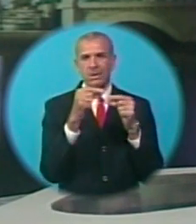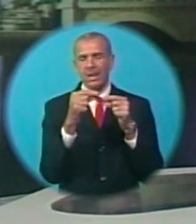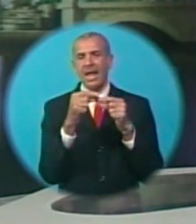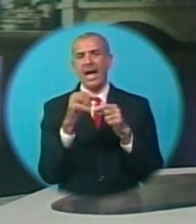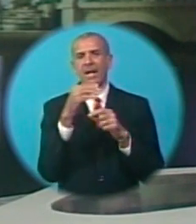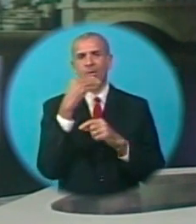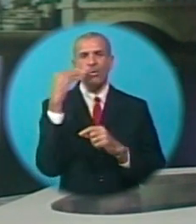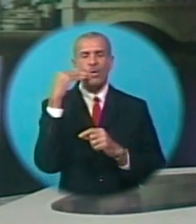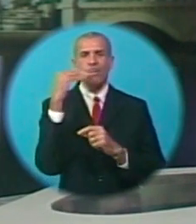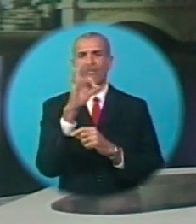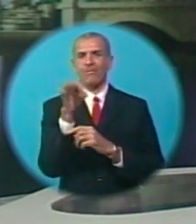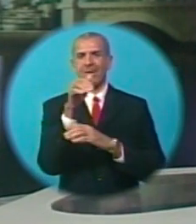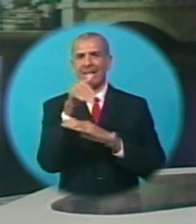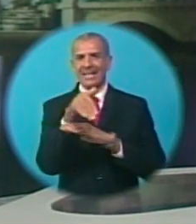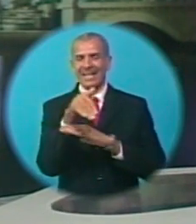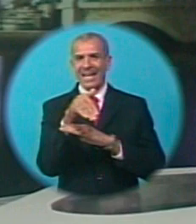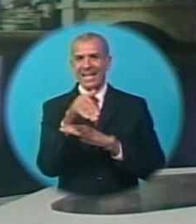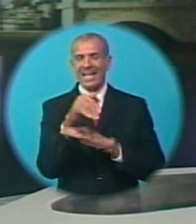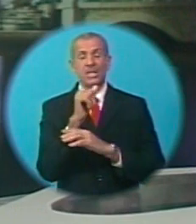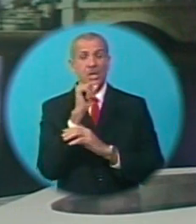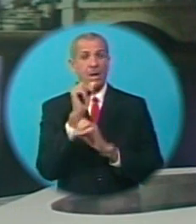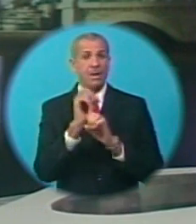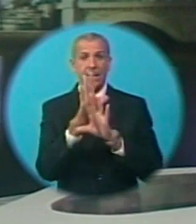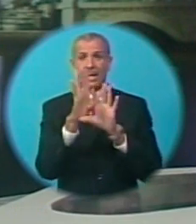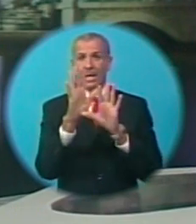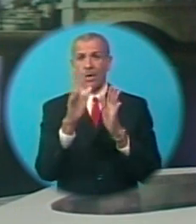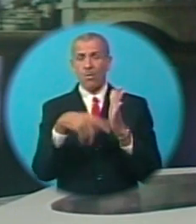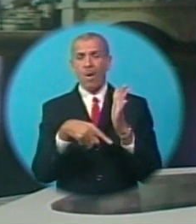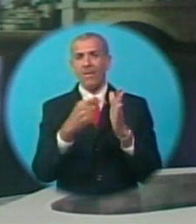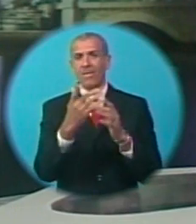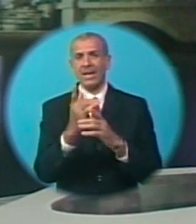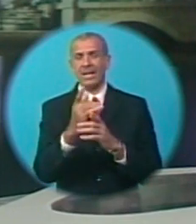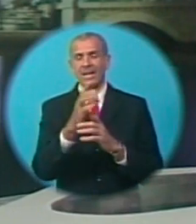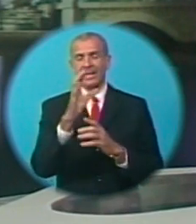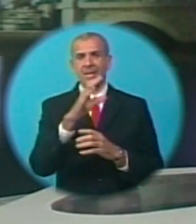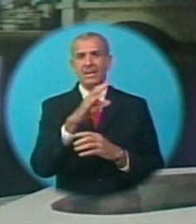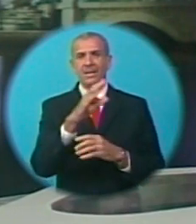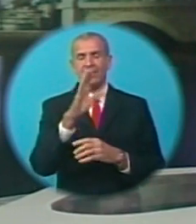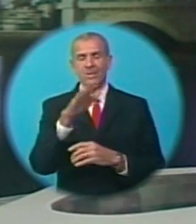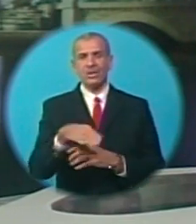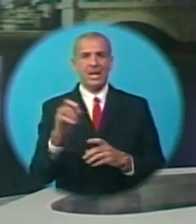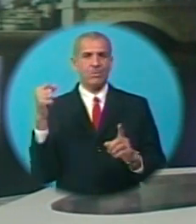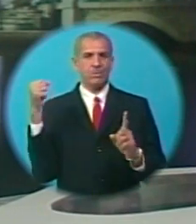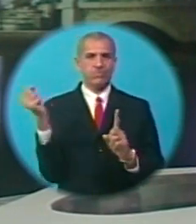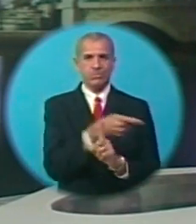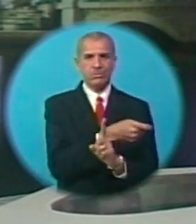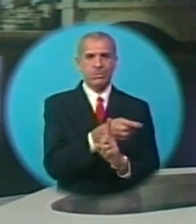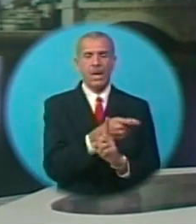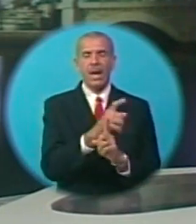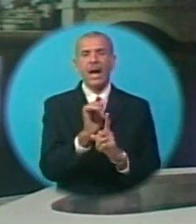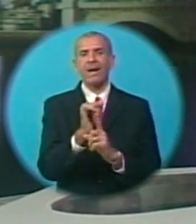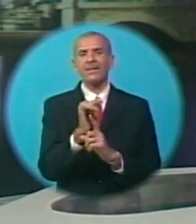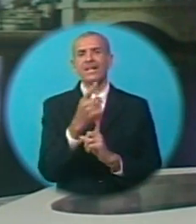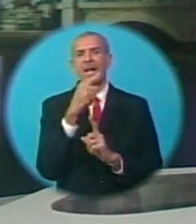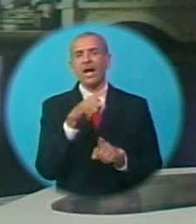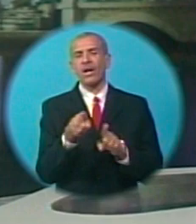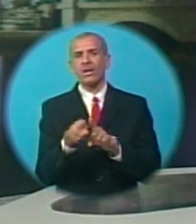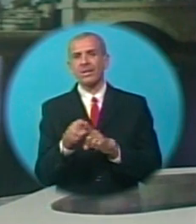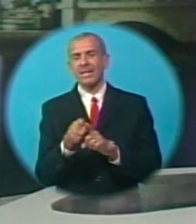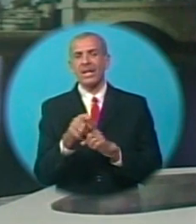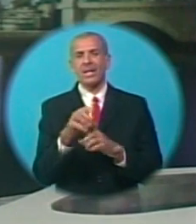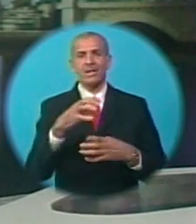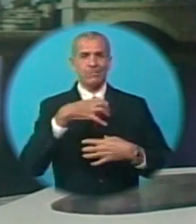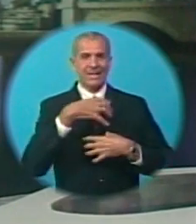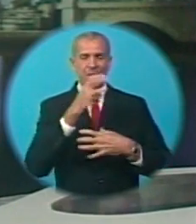home on Friday night. It is unclear what type of object the child was struck with, but according to reports, the couple apparently had an